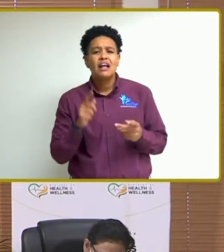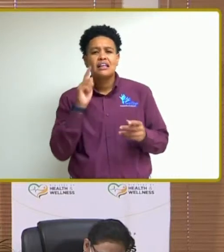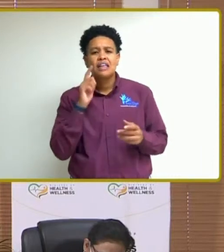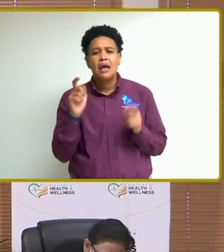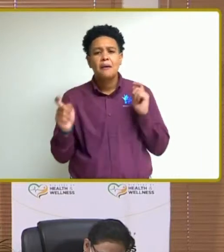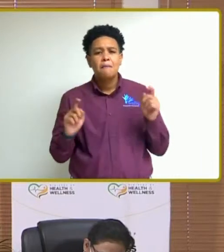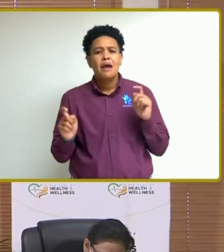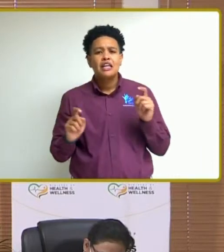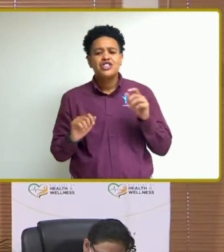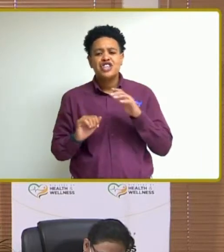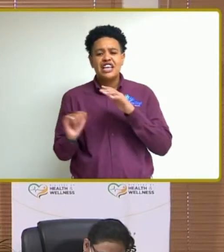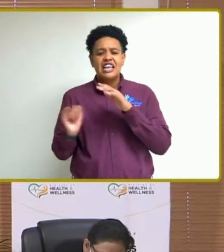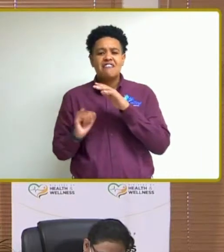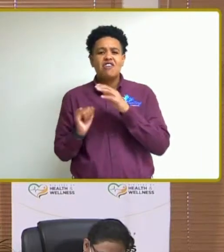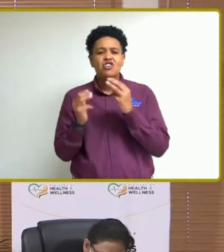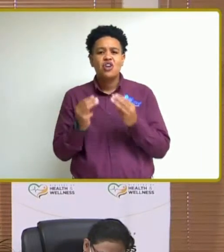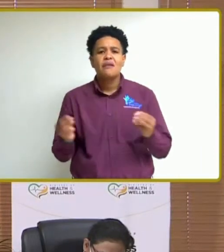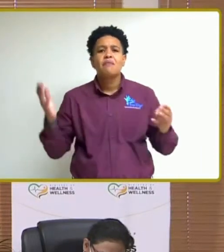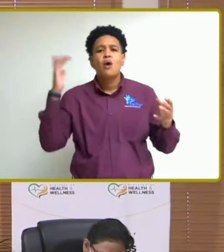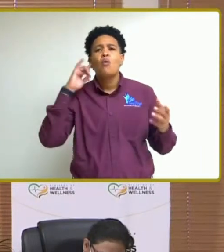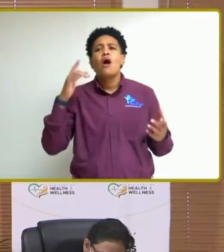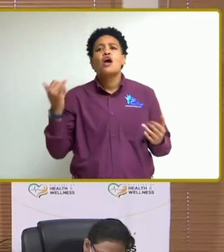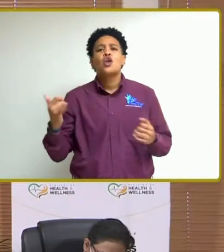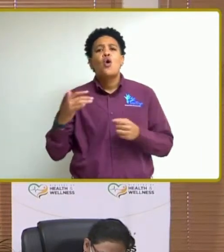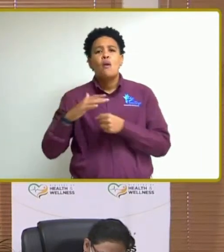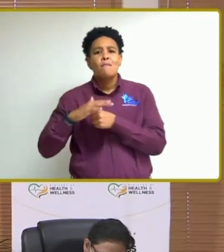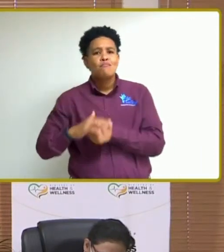under pressure because of the increased uses of